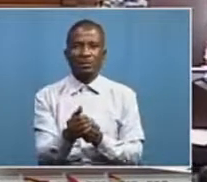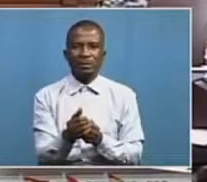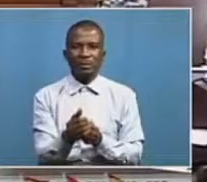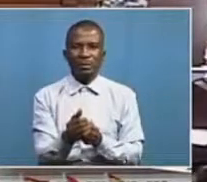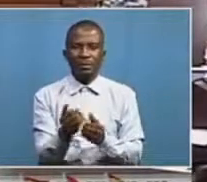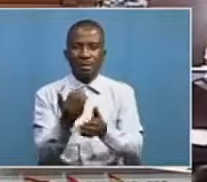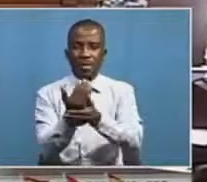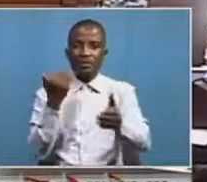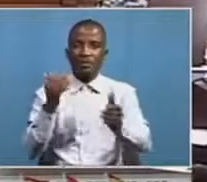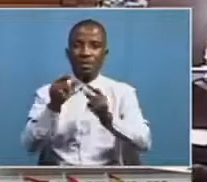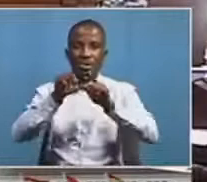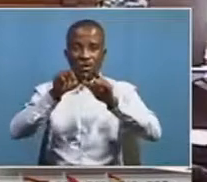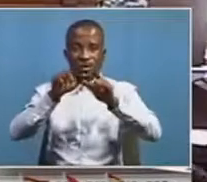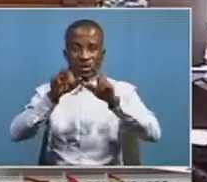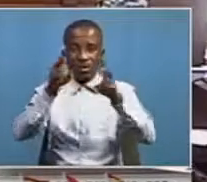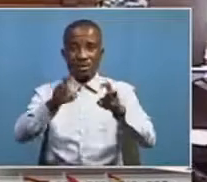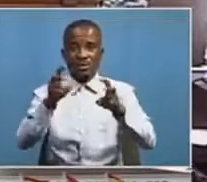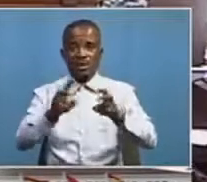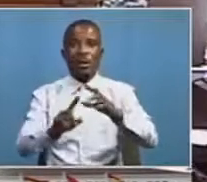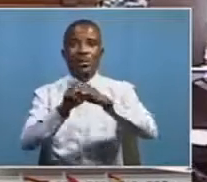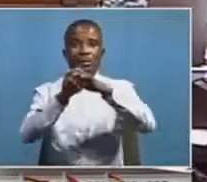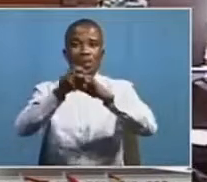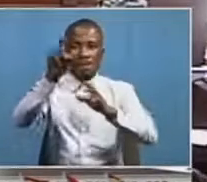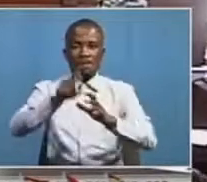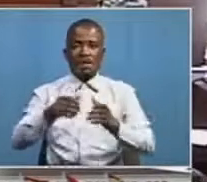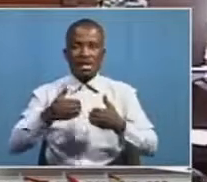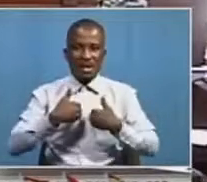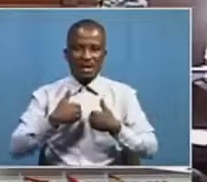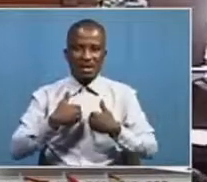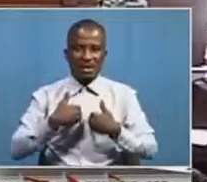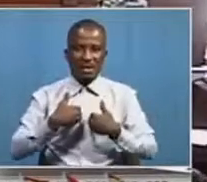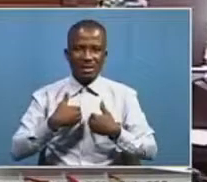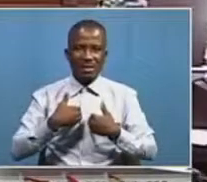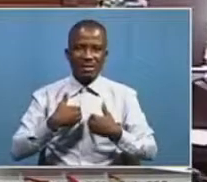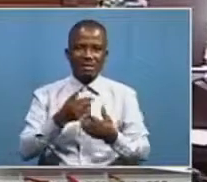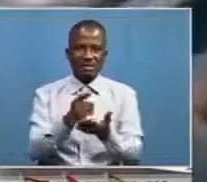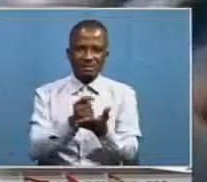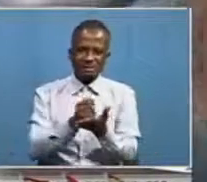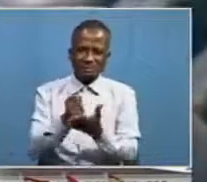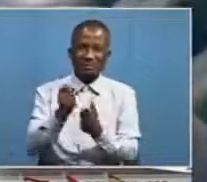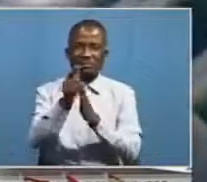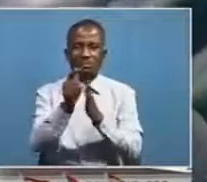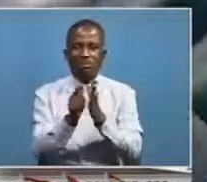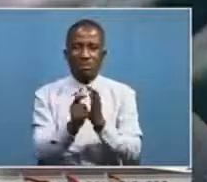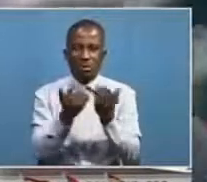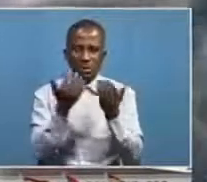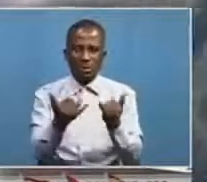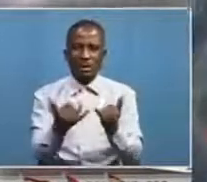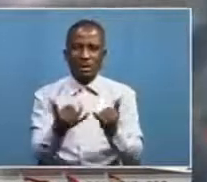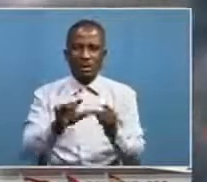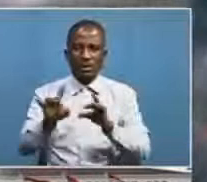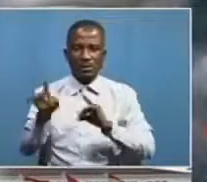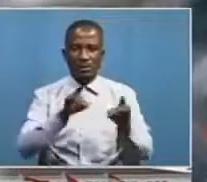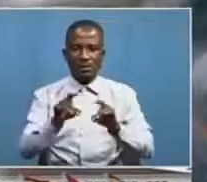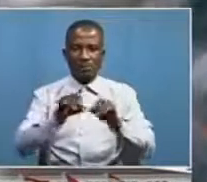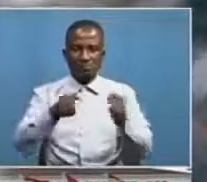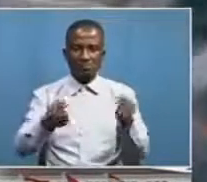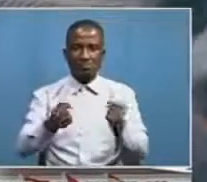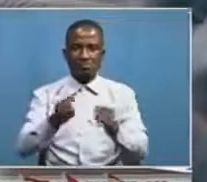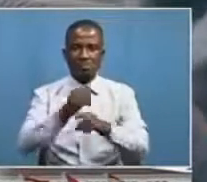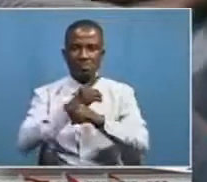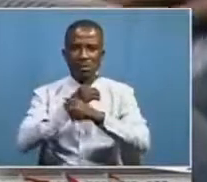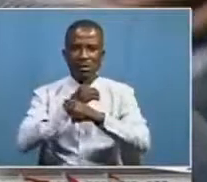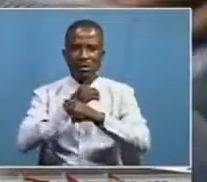a party issues a writ, he must have a right recognized in law which right has been violated by the defendant